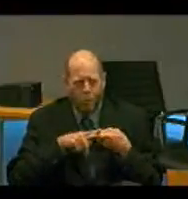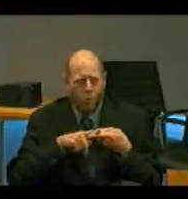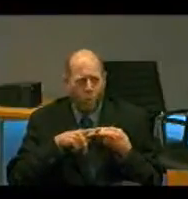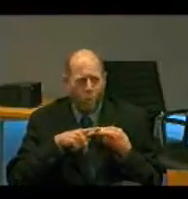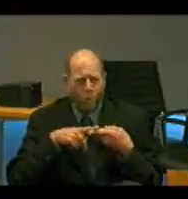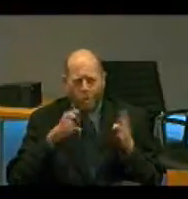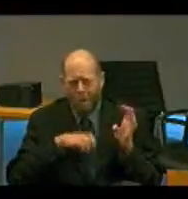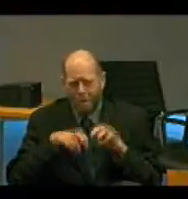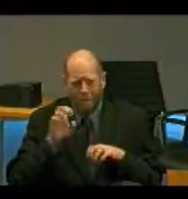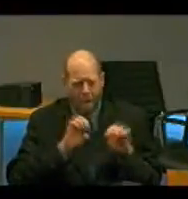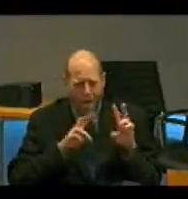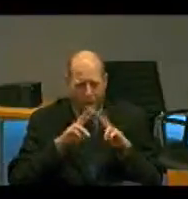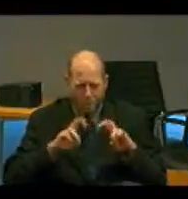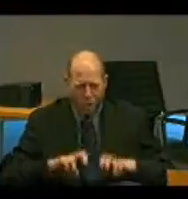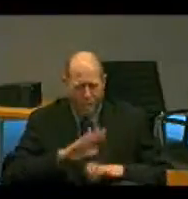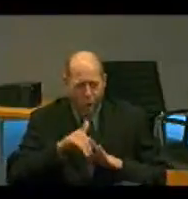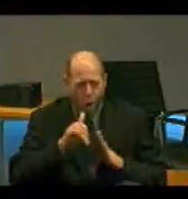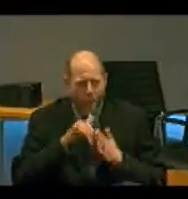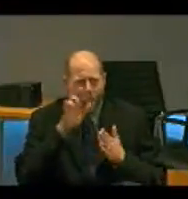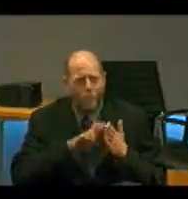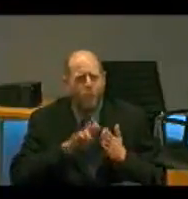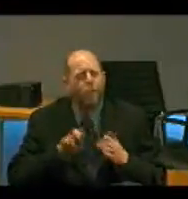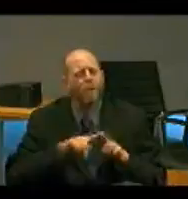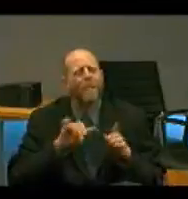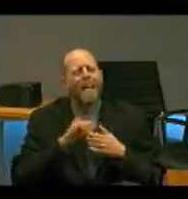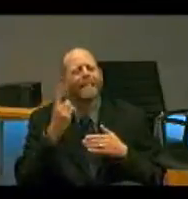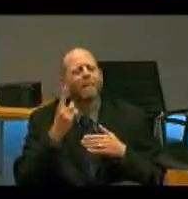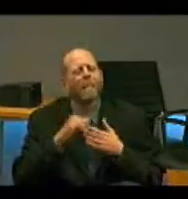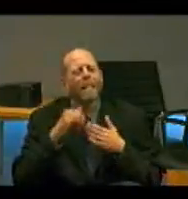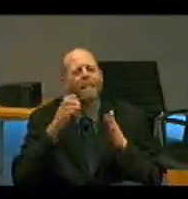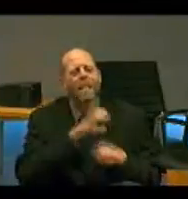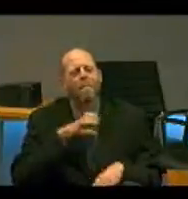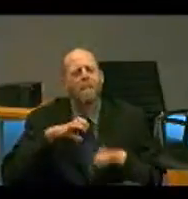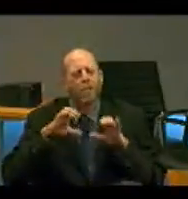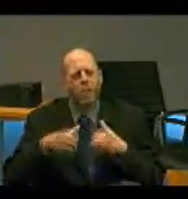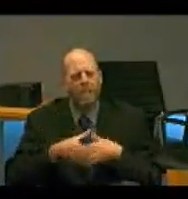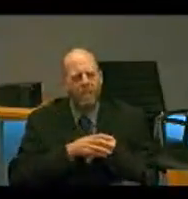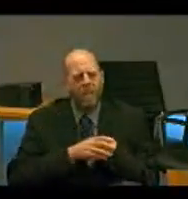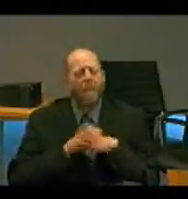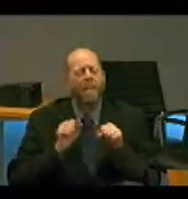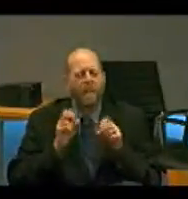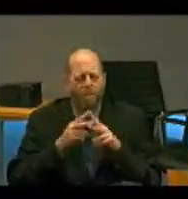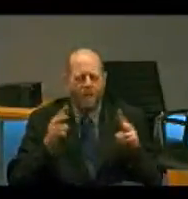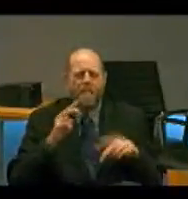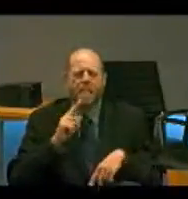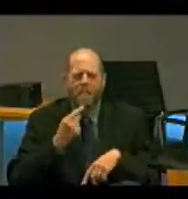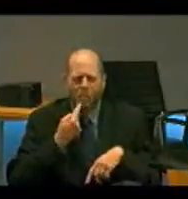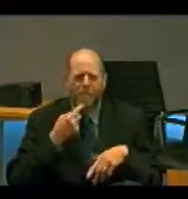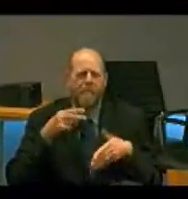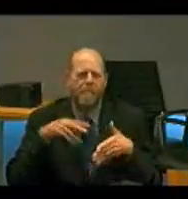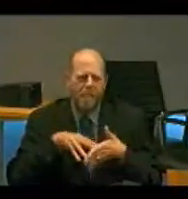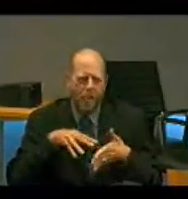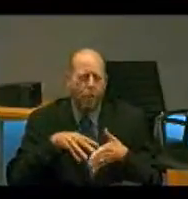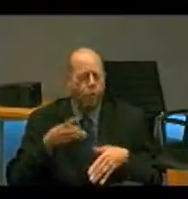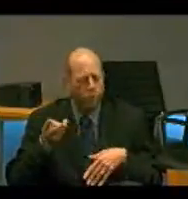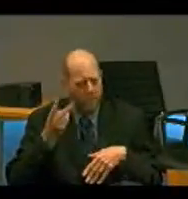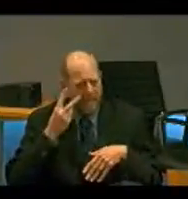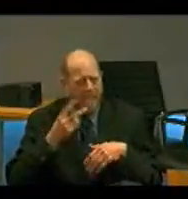appraise all that research, but I think that's something that the commission could very seriously study to see